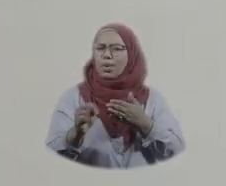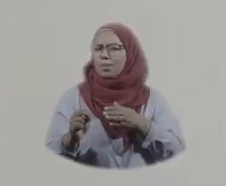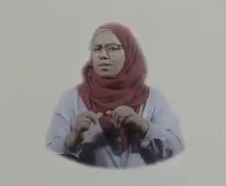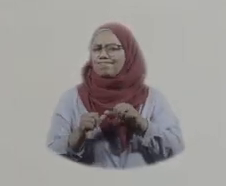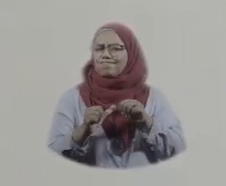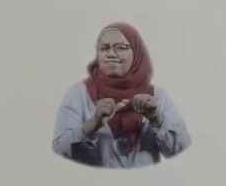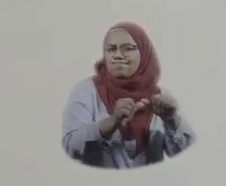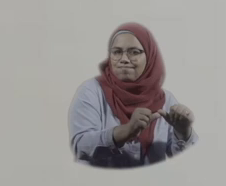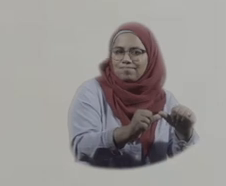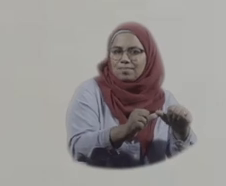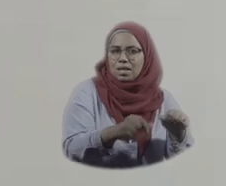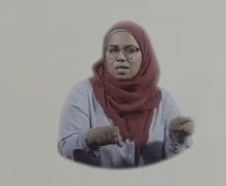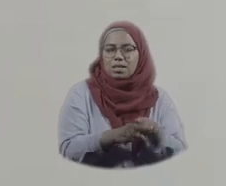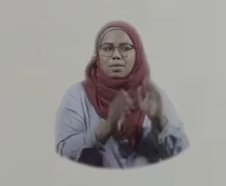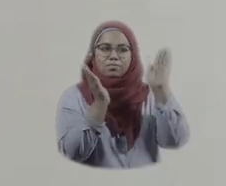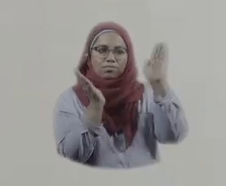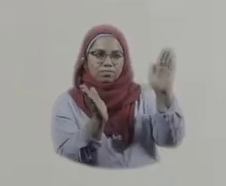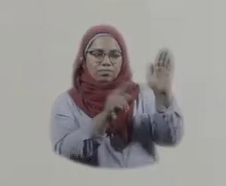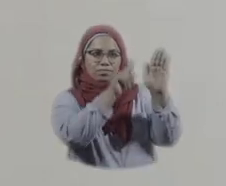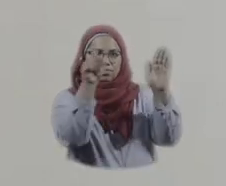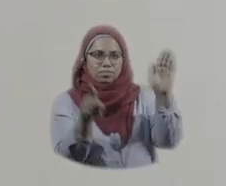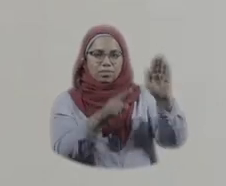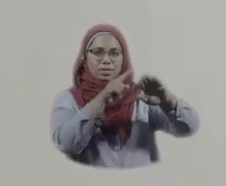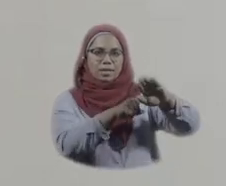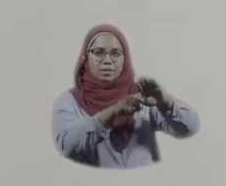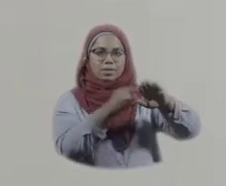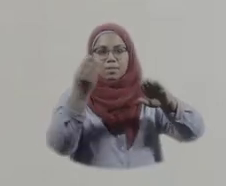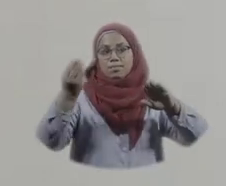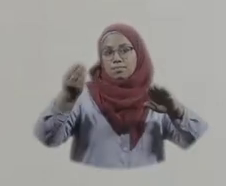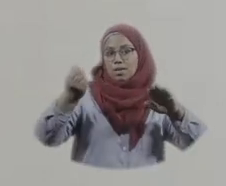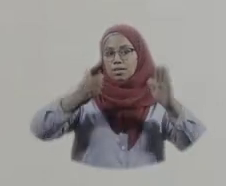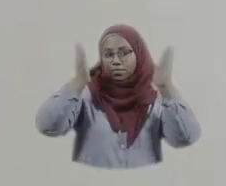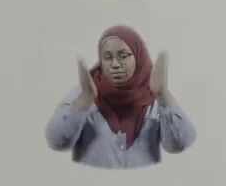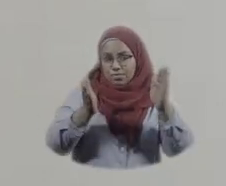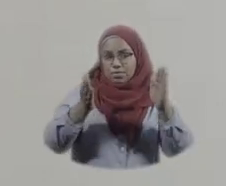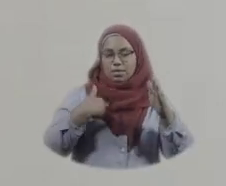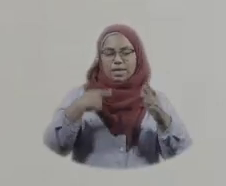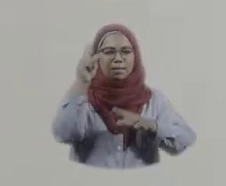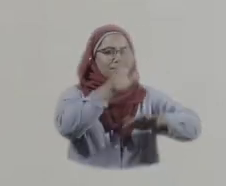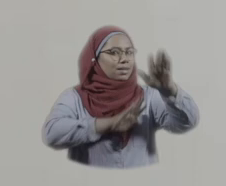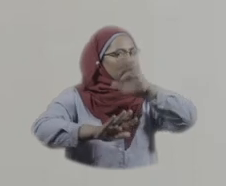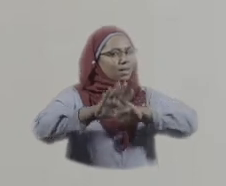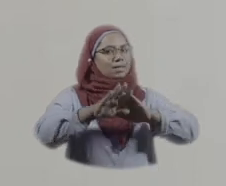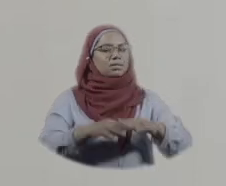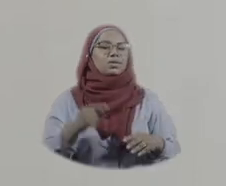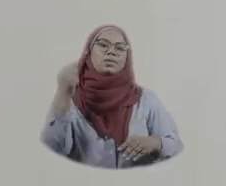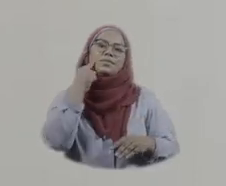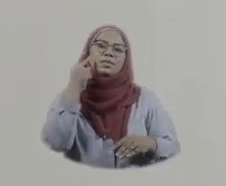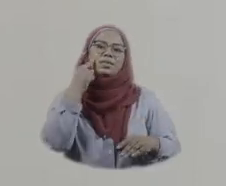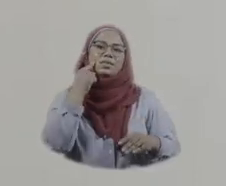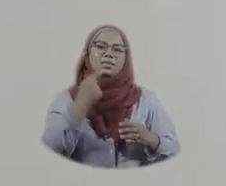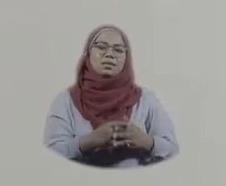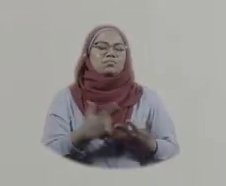like the having a set working time and having a set salary so I can plan everything around it. So